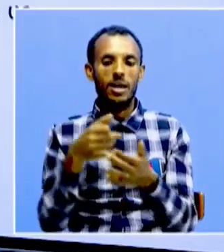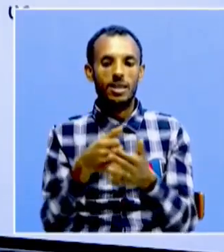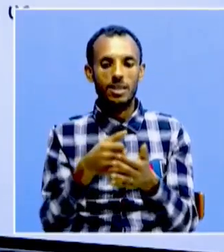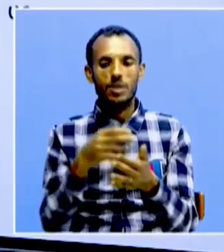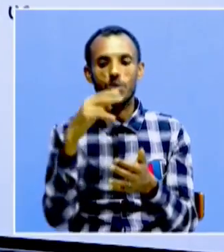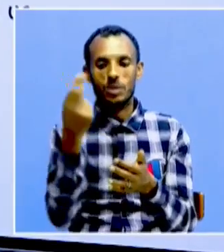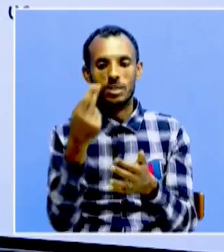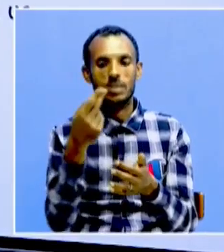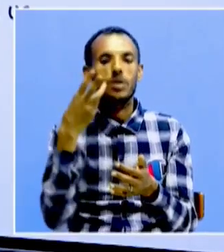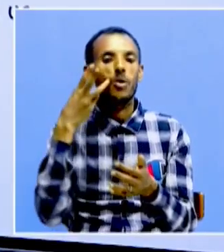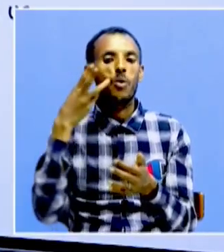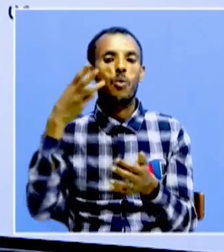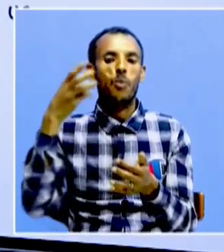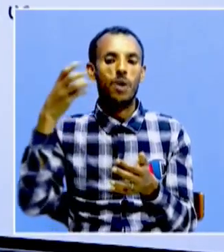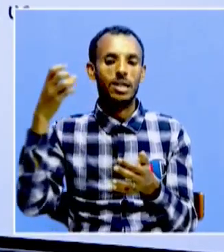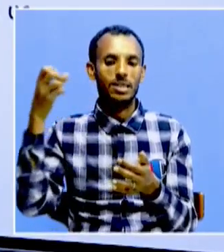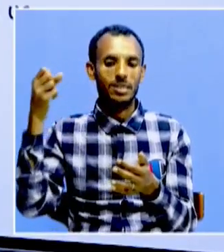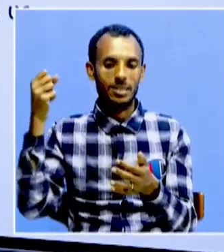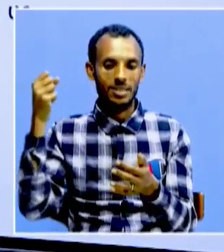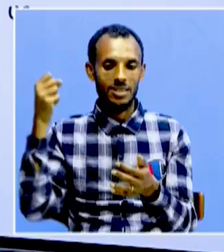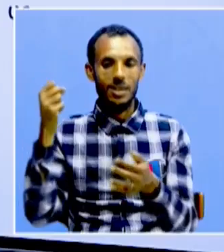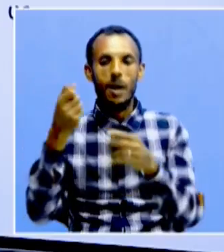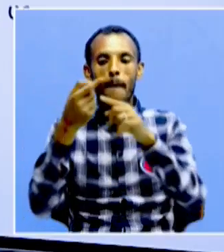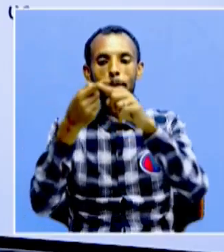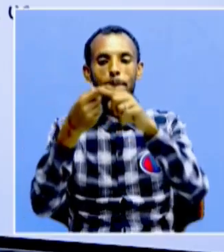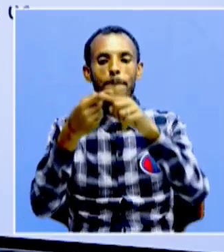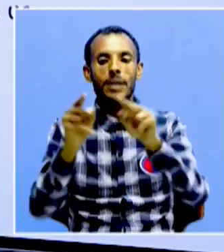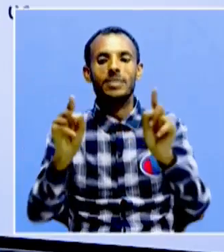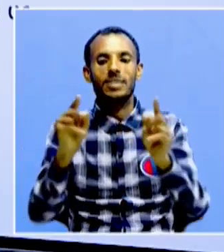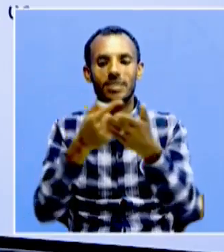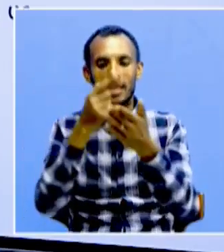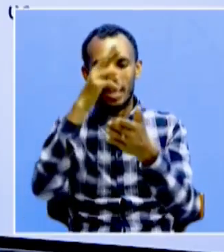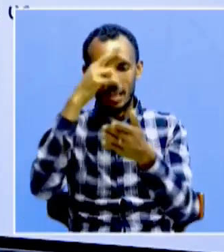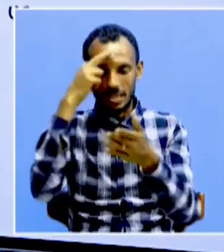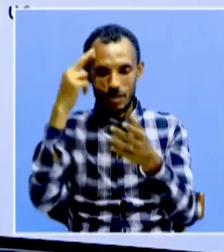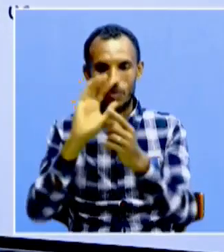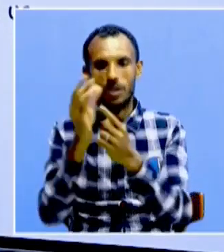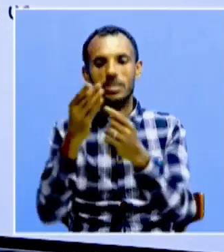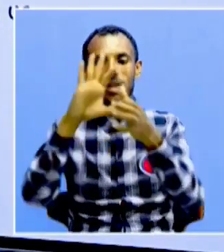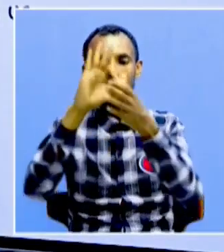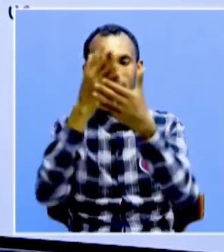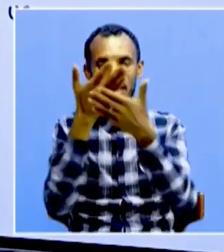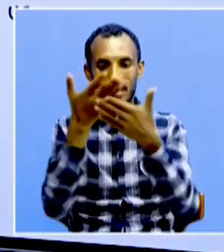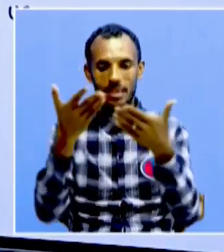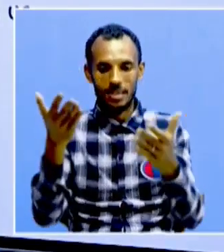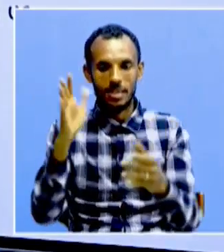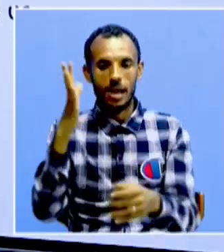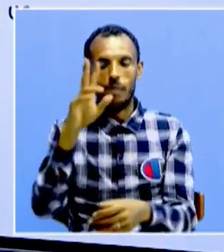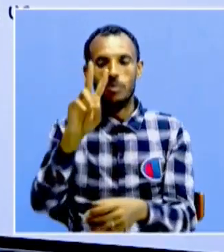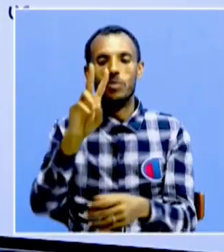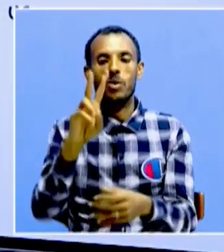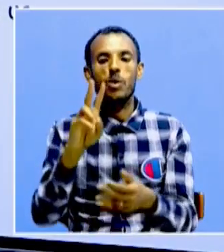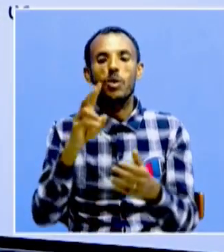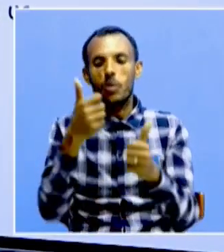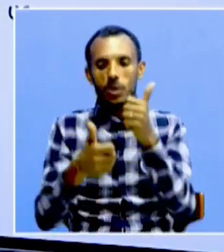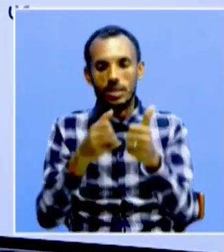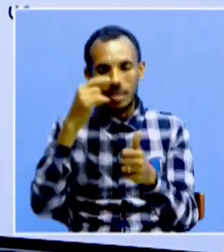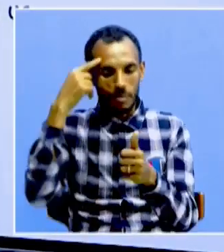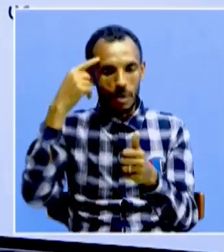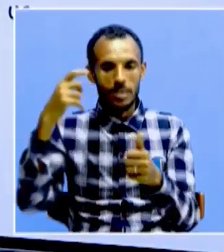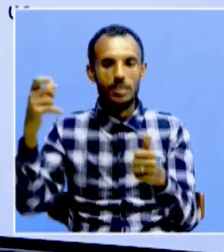Normally it uses what? Was. But in the case of conditional sentence type 2, which is imaginary